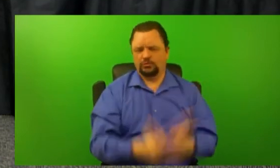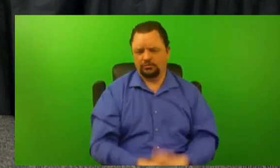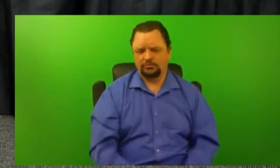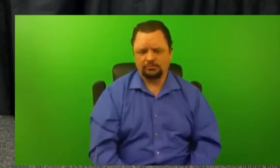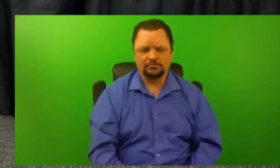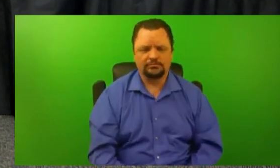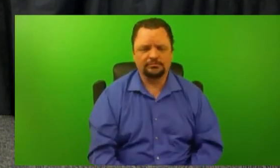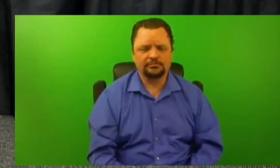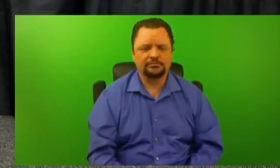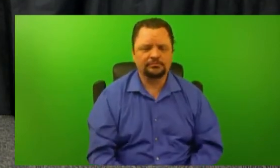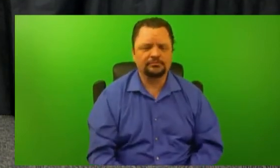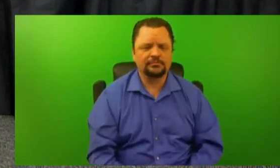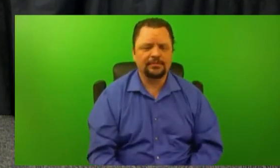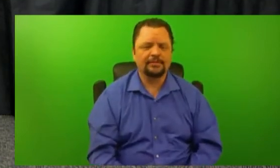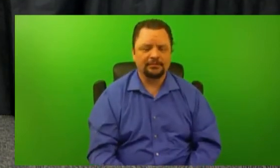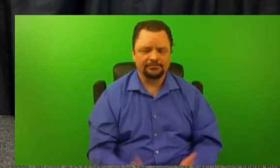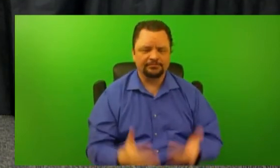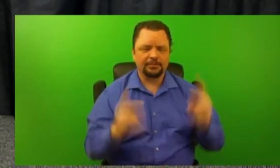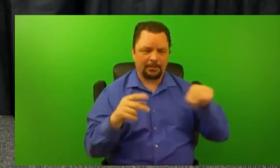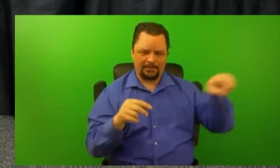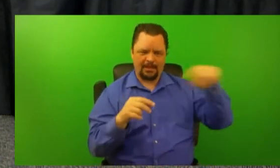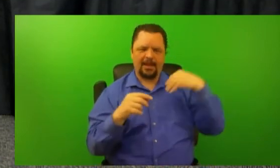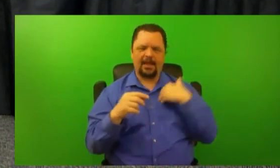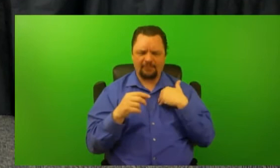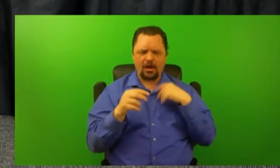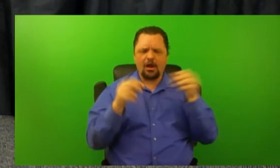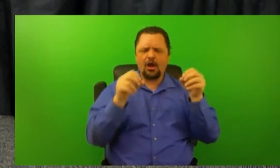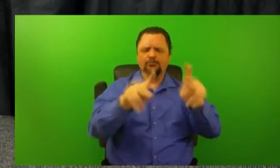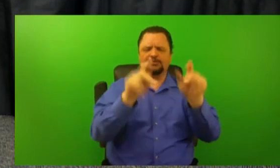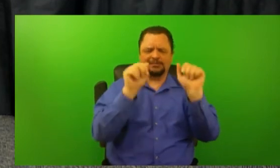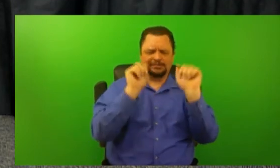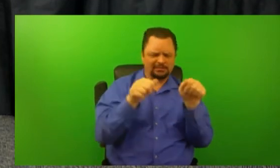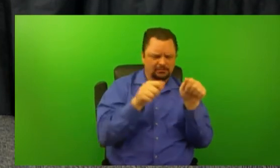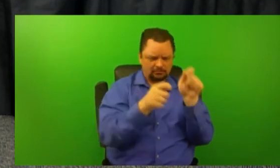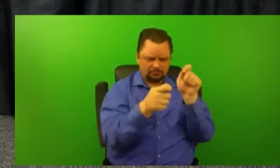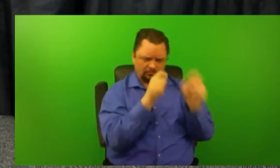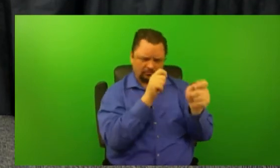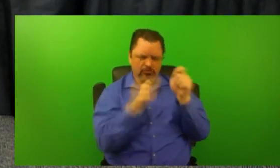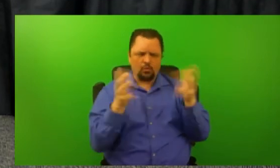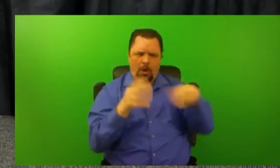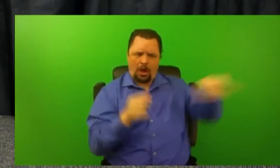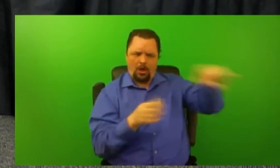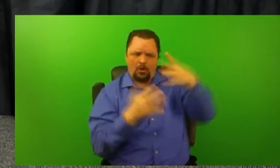whichever trend the user chooses. I think